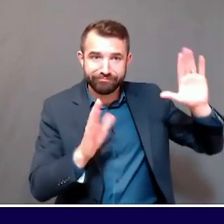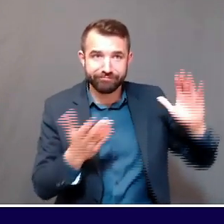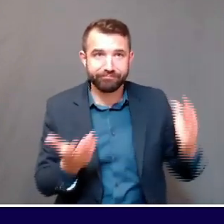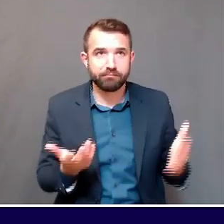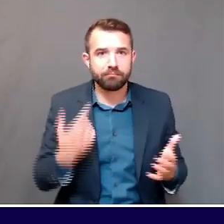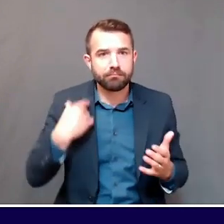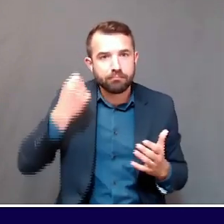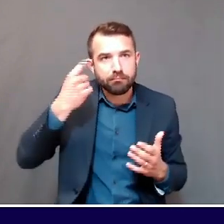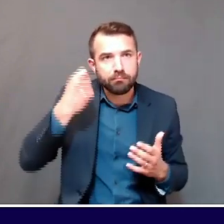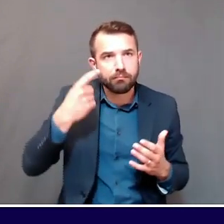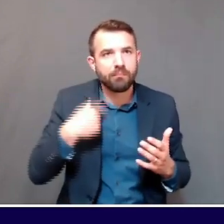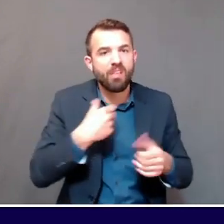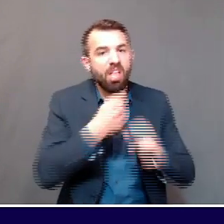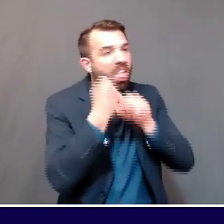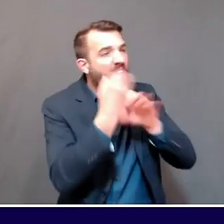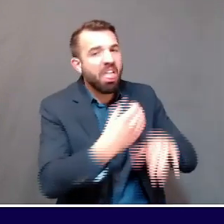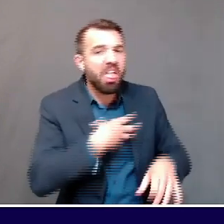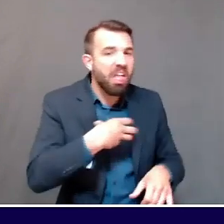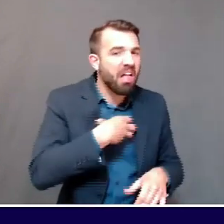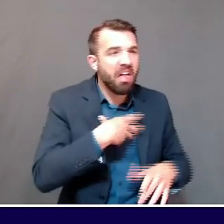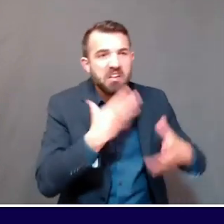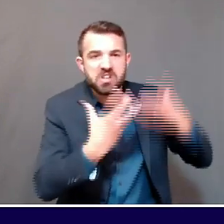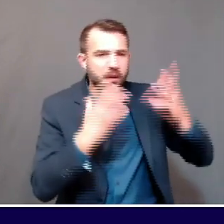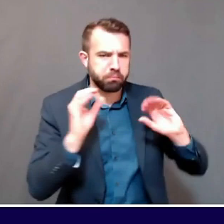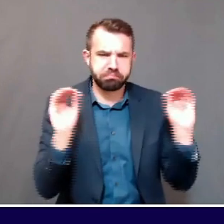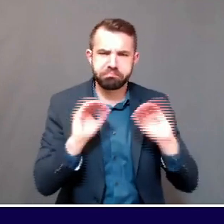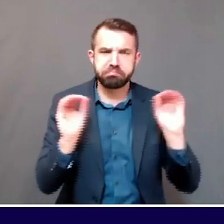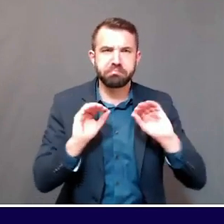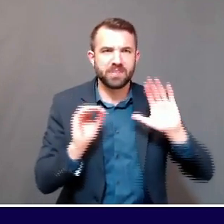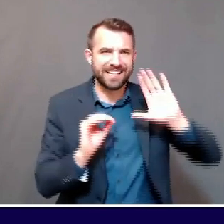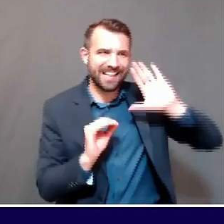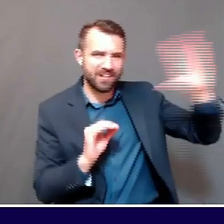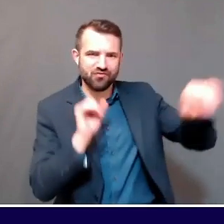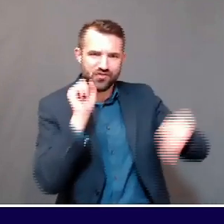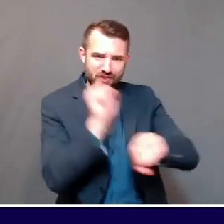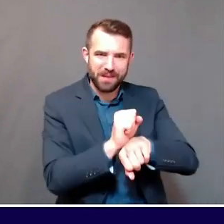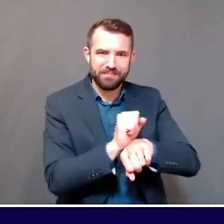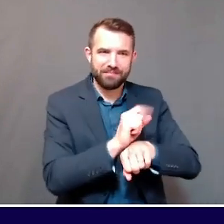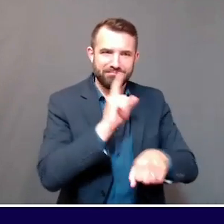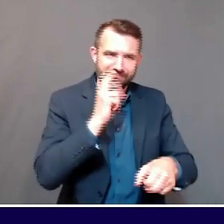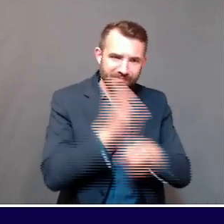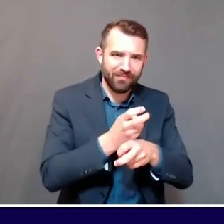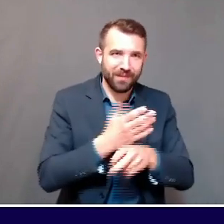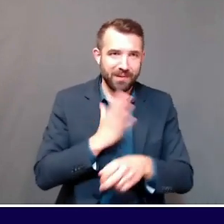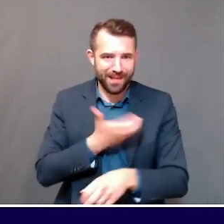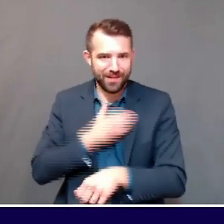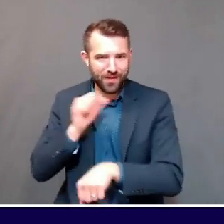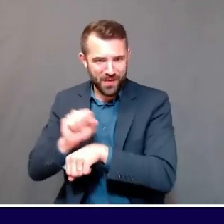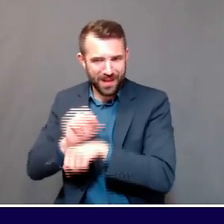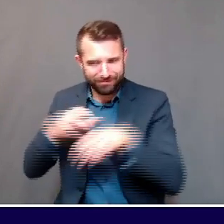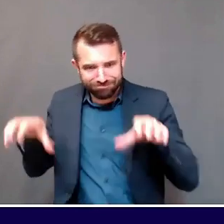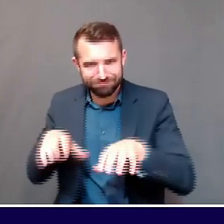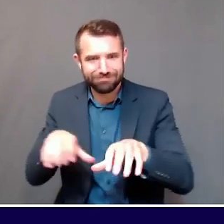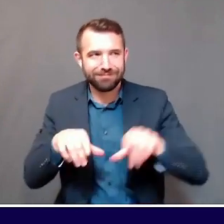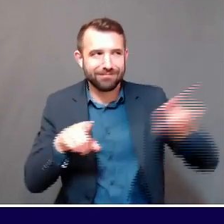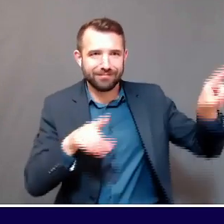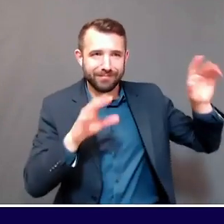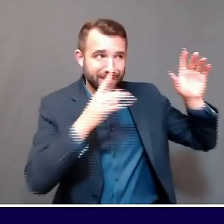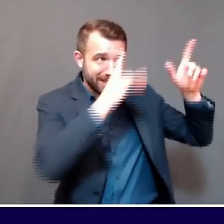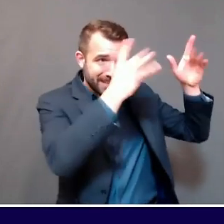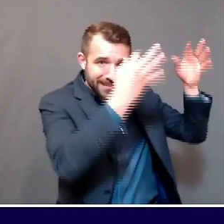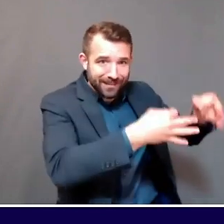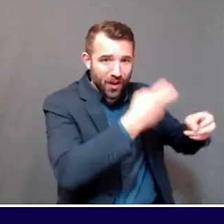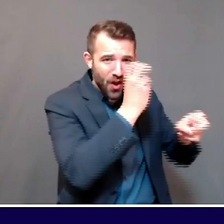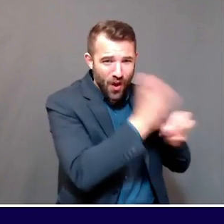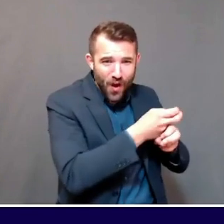doubt. They have difficult judgment calls to make in the same way that we've got difficult judgment calls to make. And one of the things